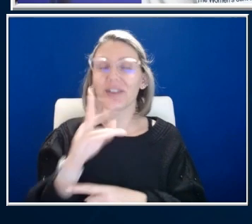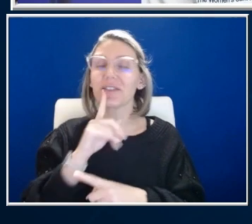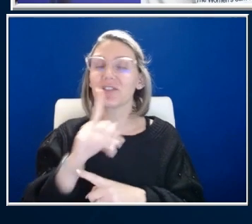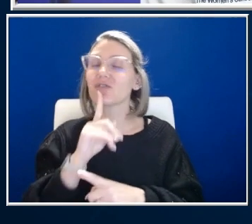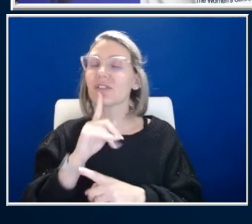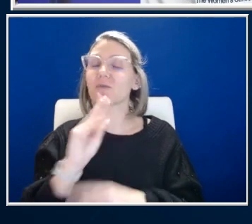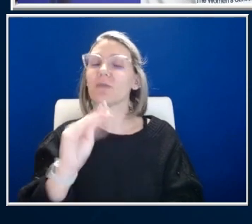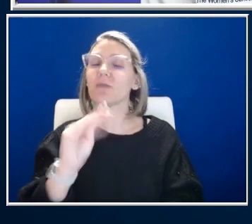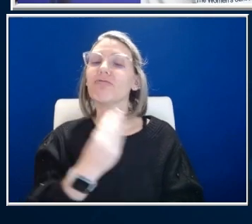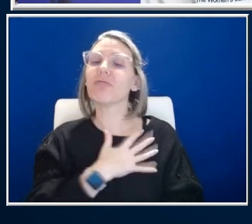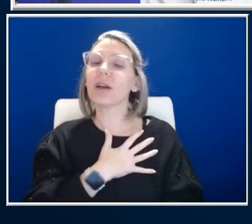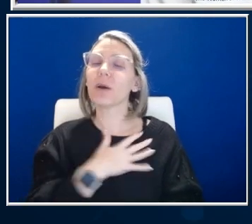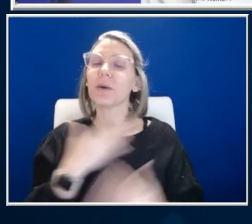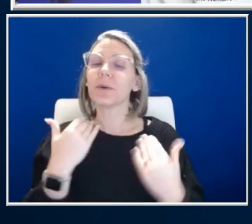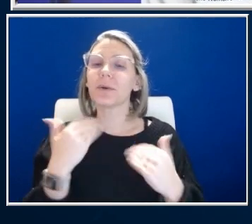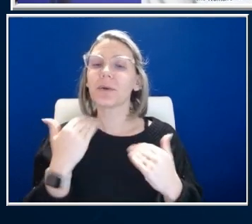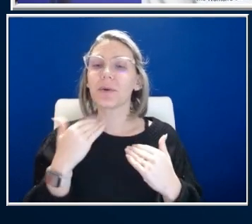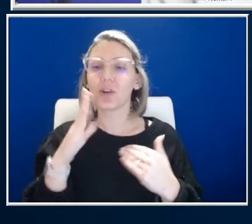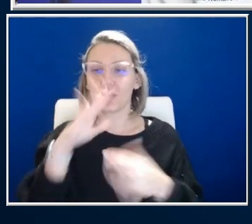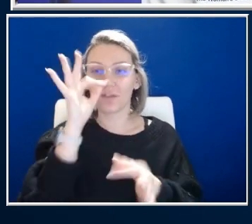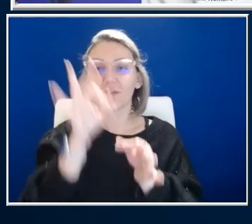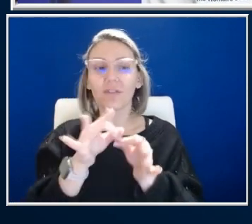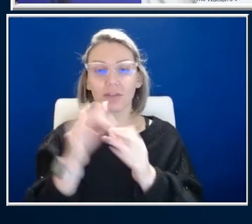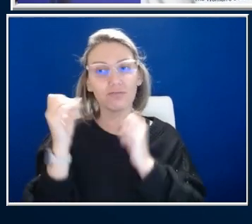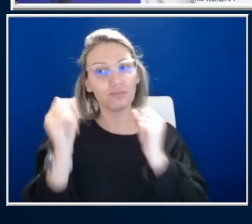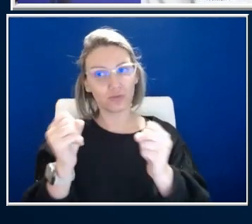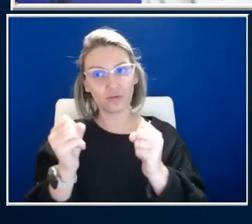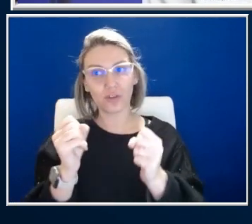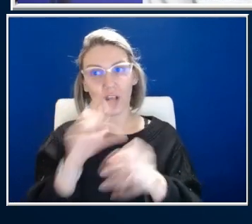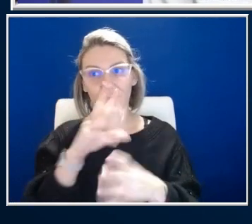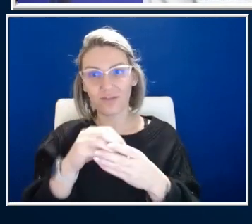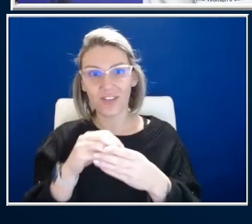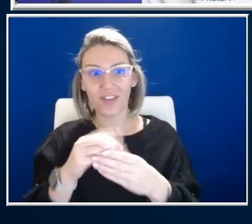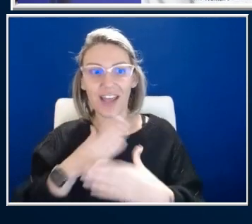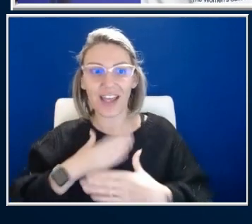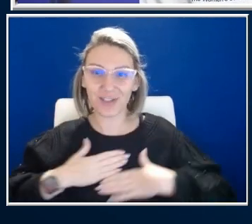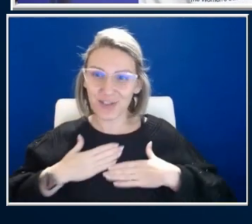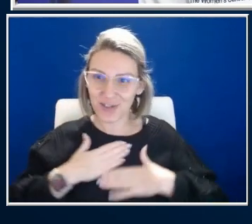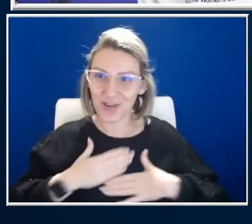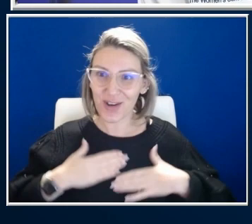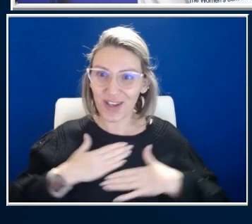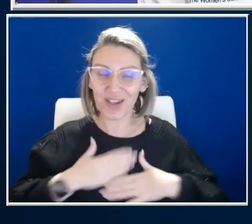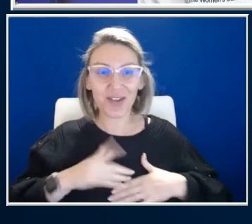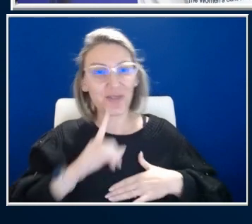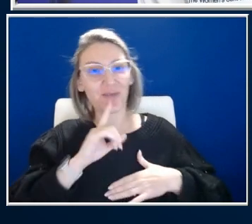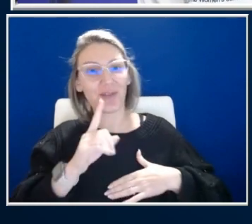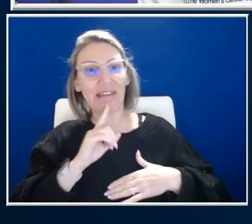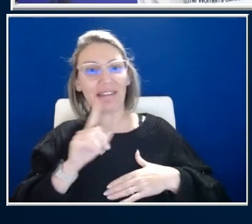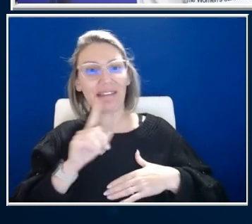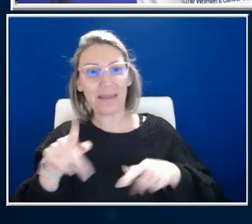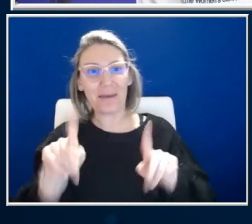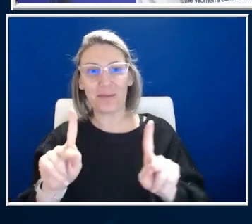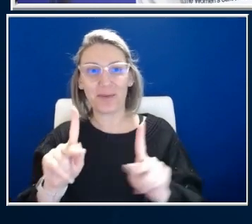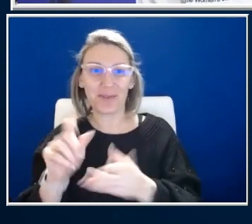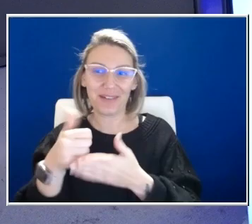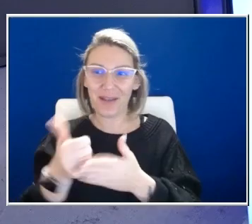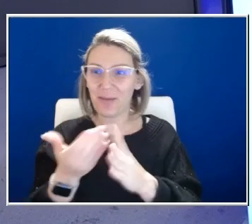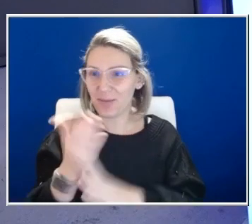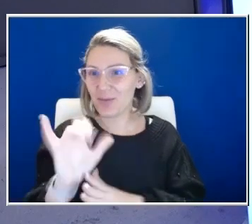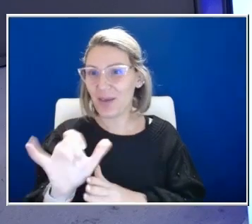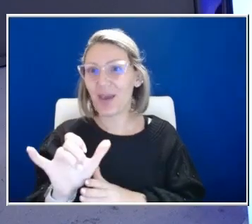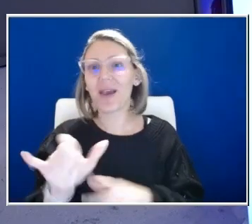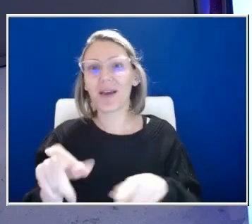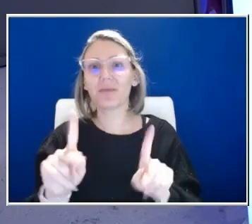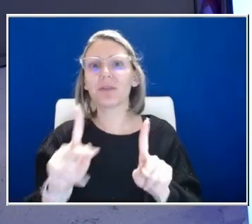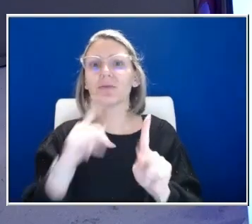absolutely know that her faith was a very strong part of that, which I enjoyed really having the opportunity to help her through that journey. So let's dig in, because you